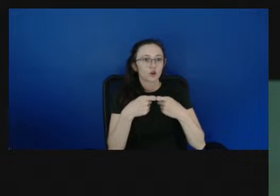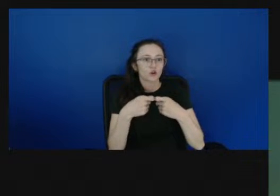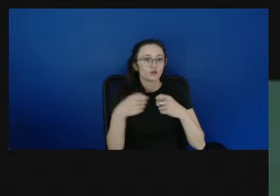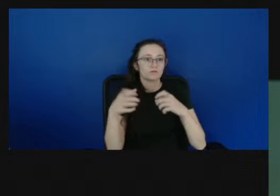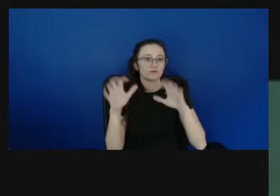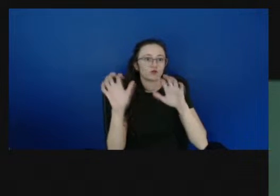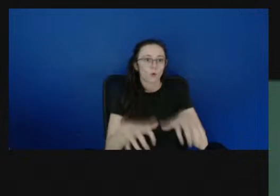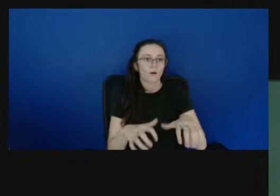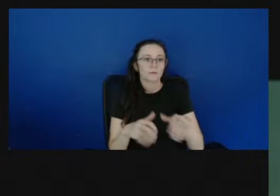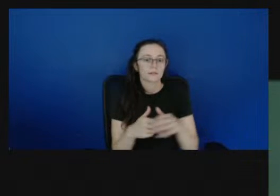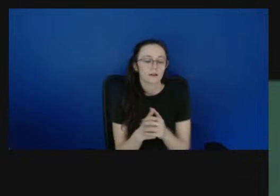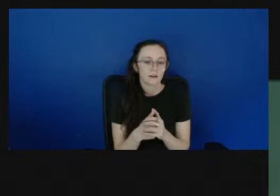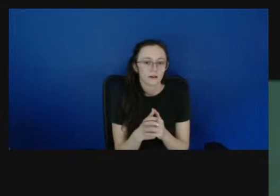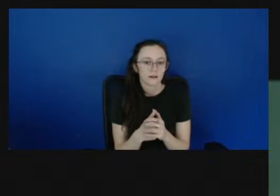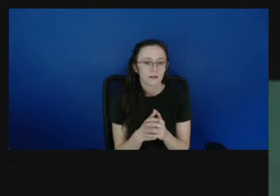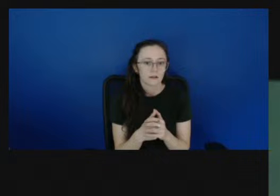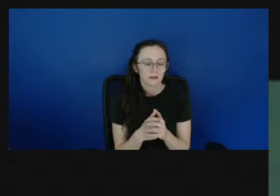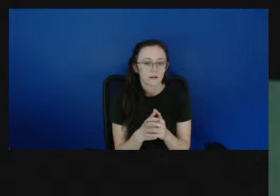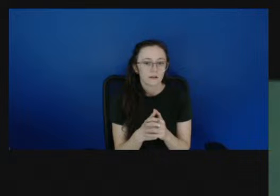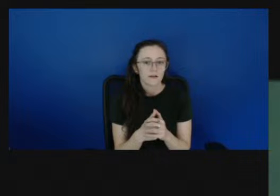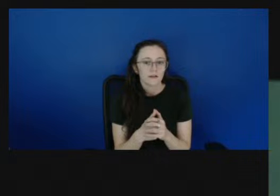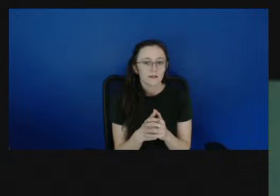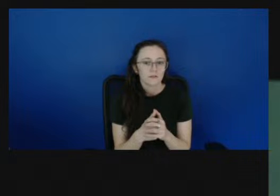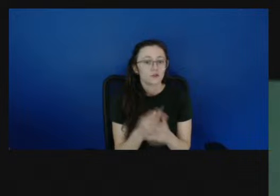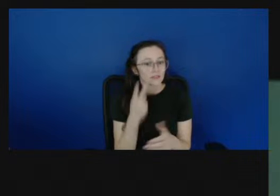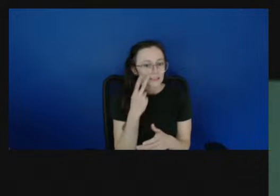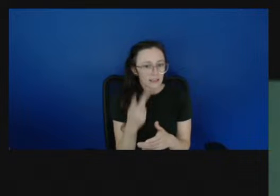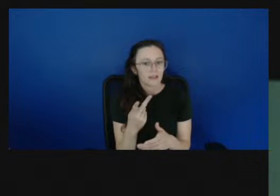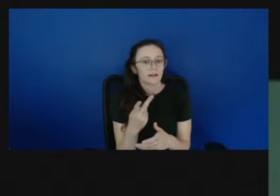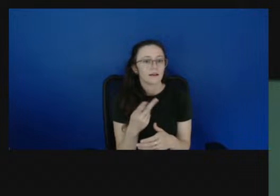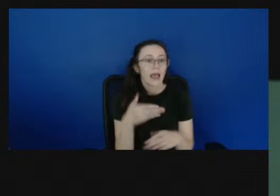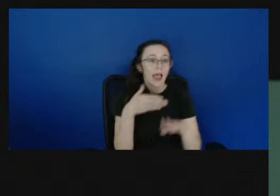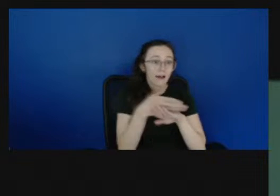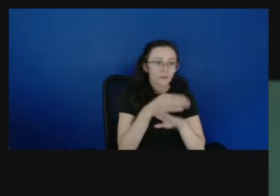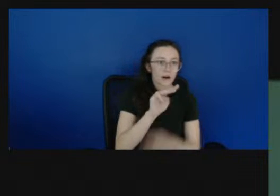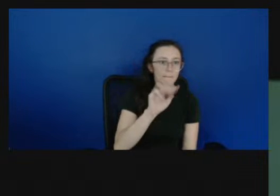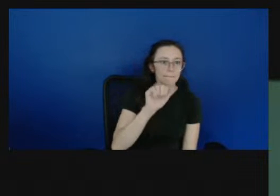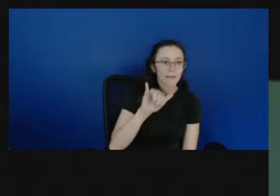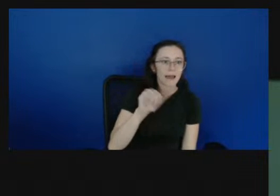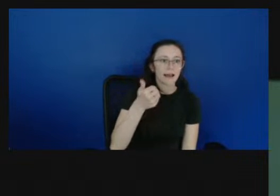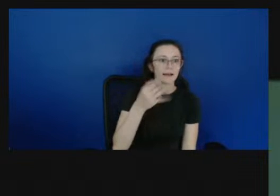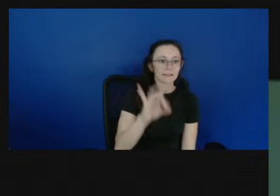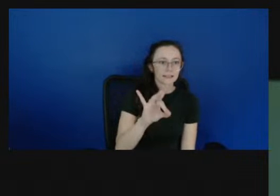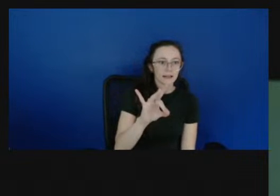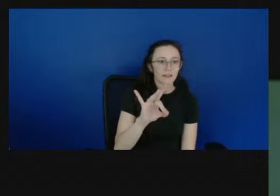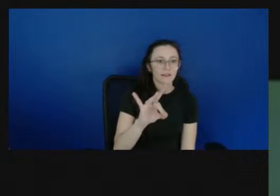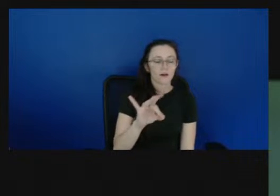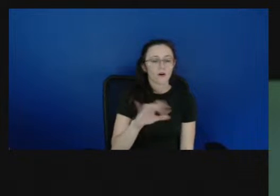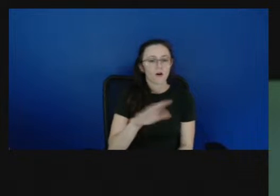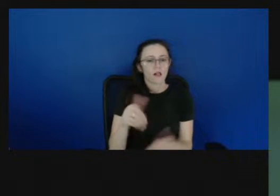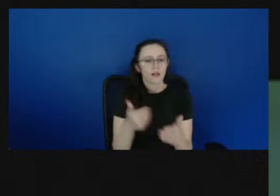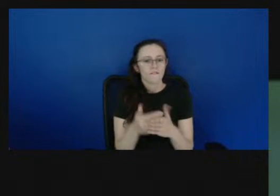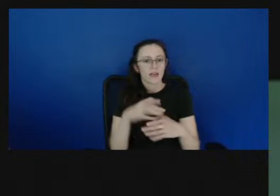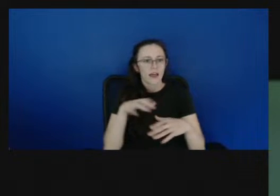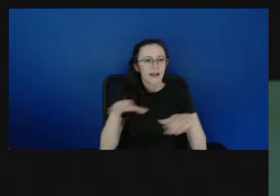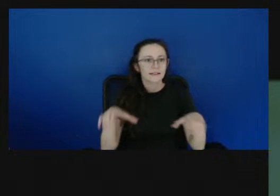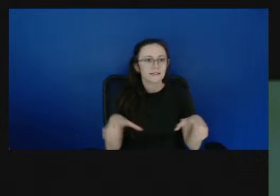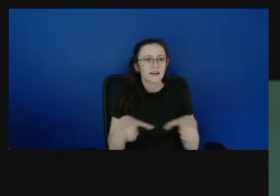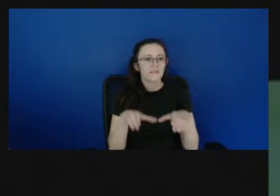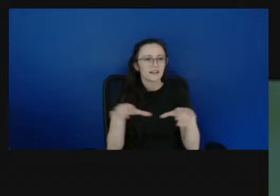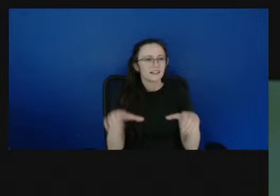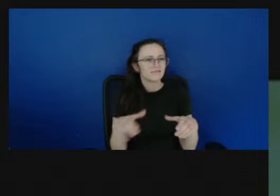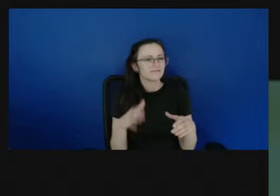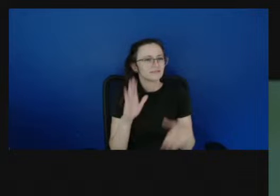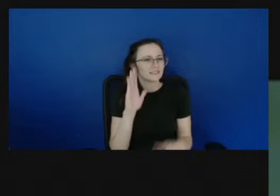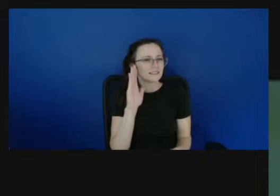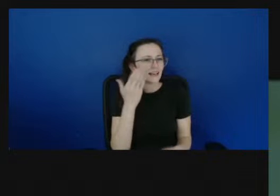about, is that after May 18th, the violent activity seemed to gradually subside.